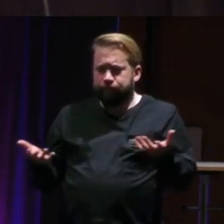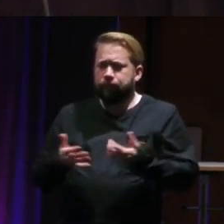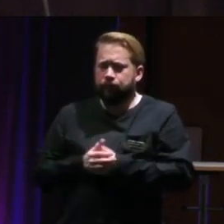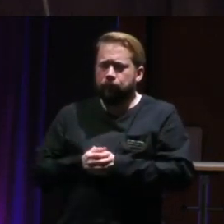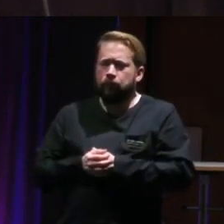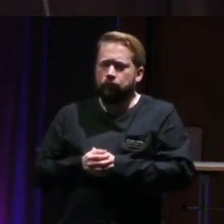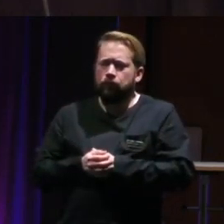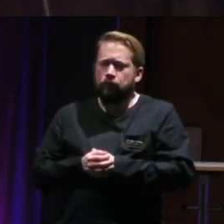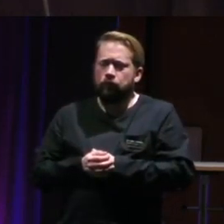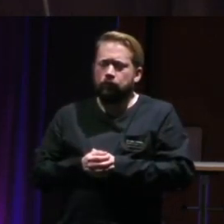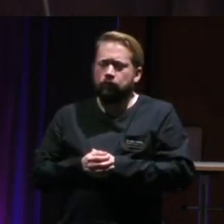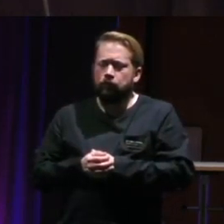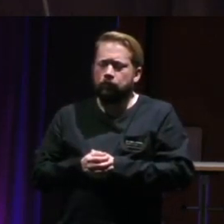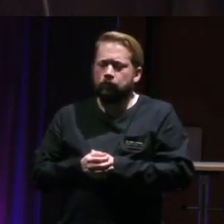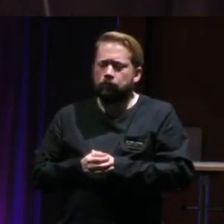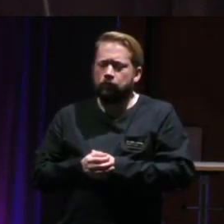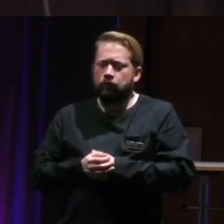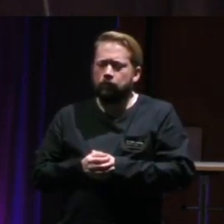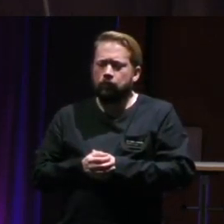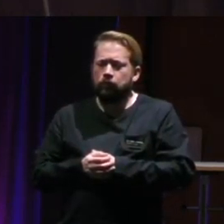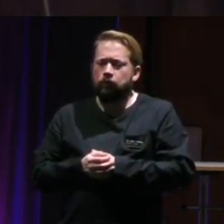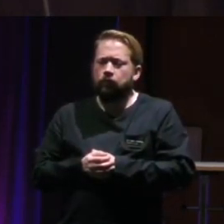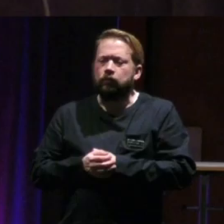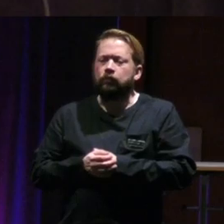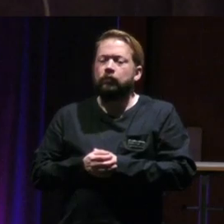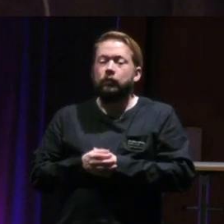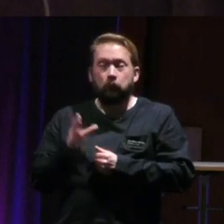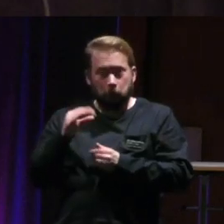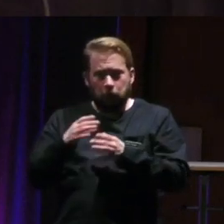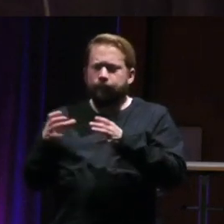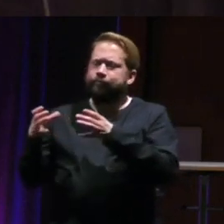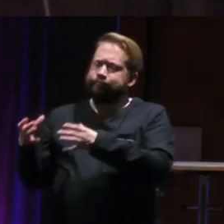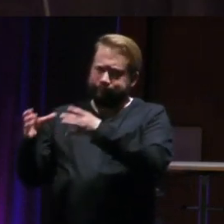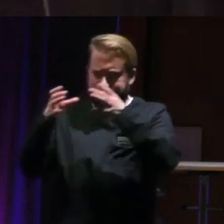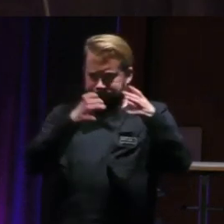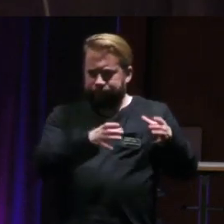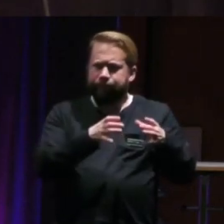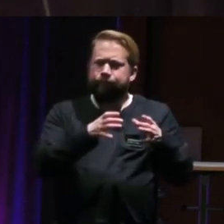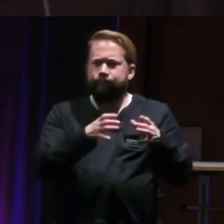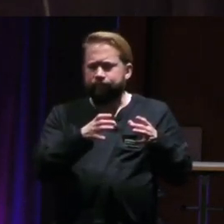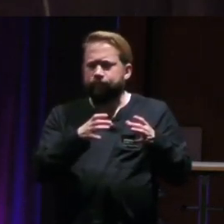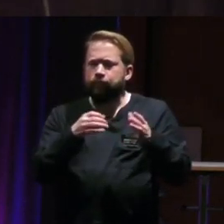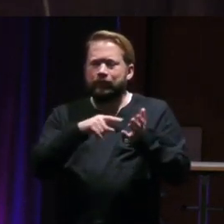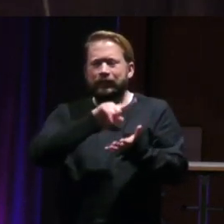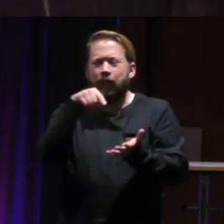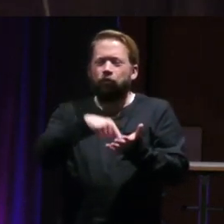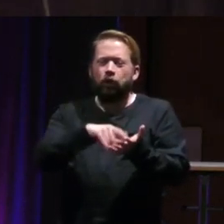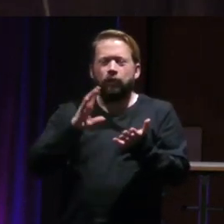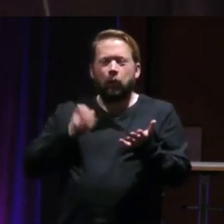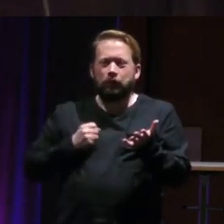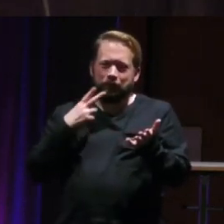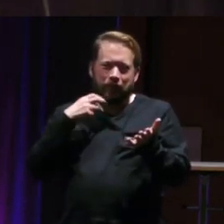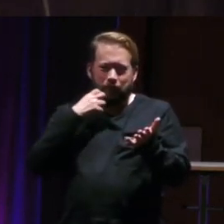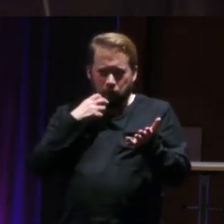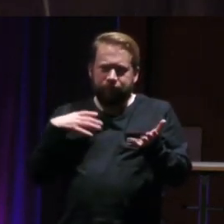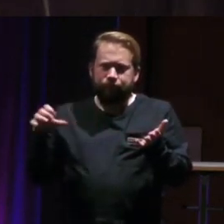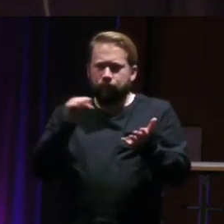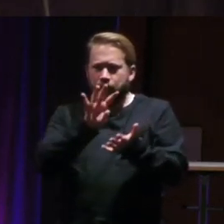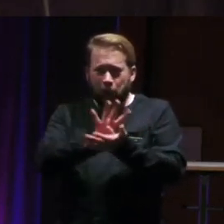in the central police station, like we were talking all the night about